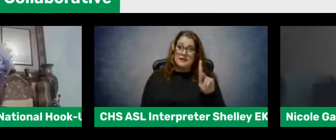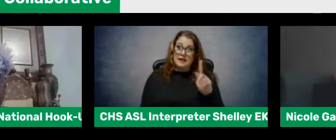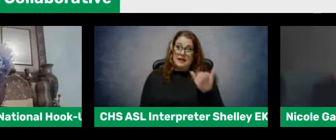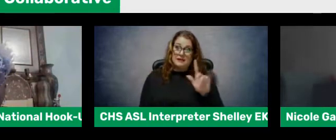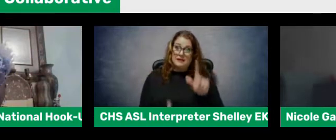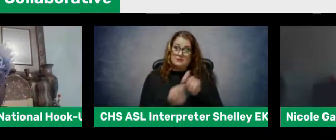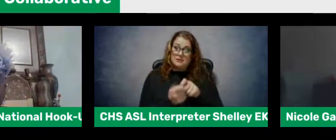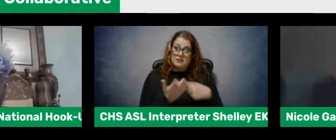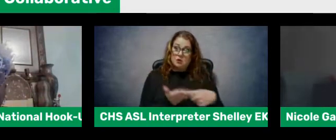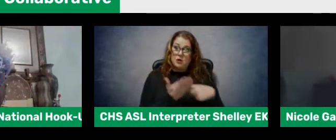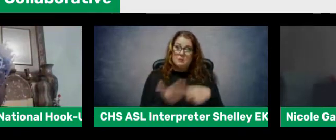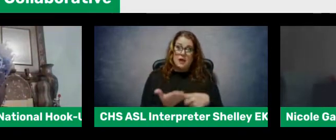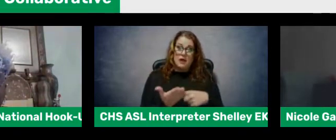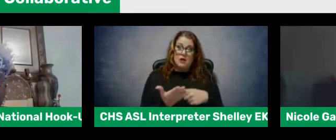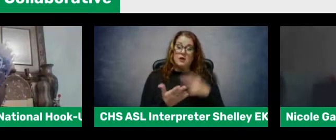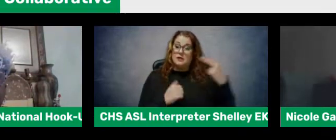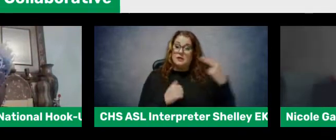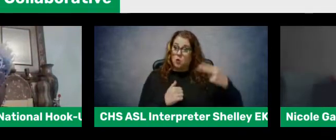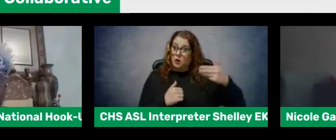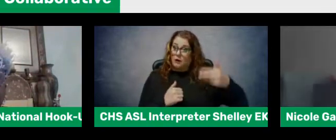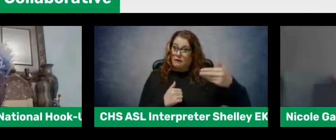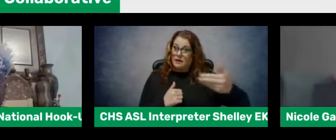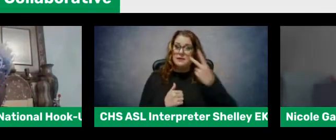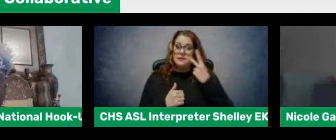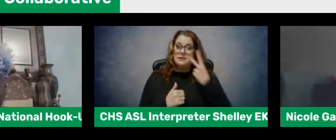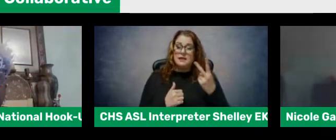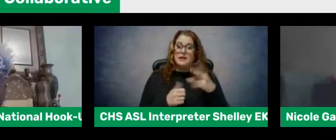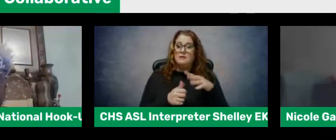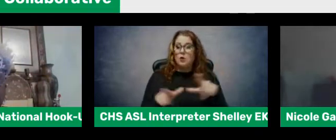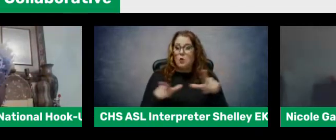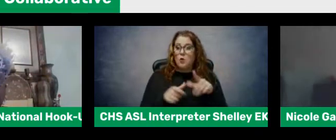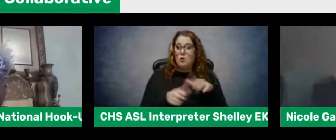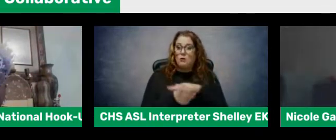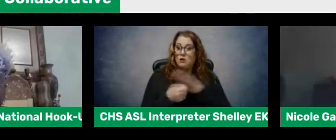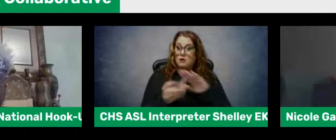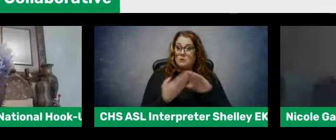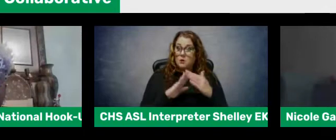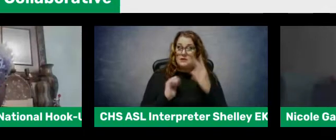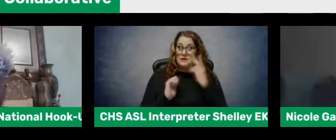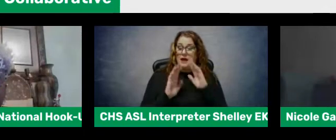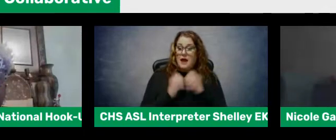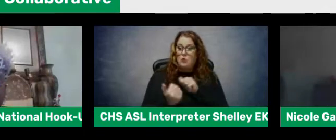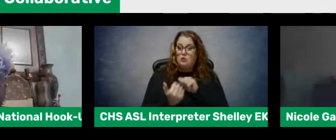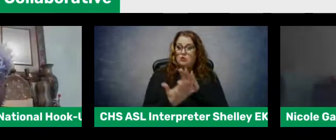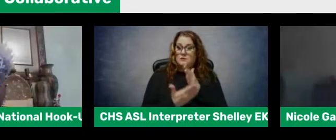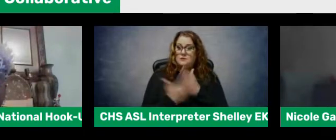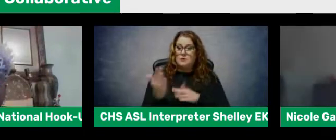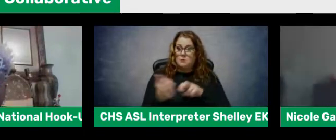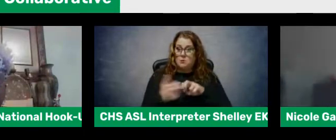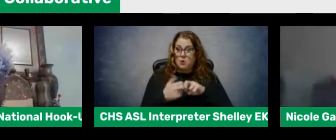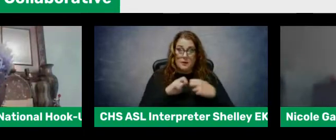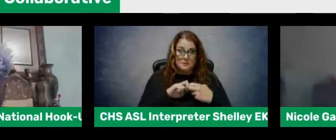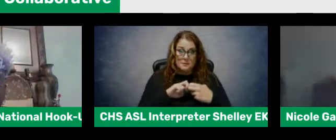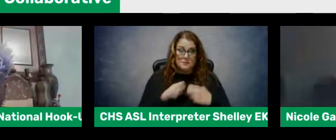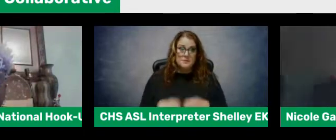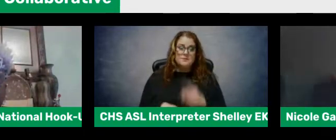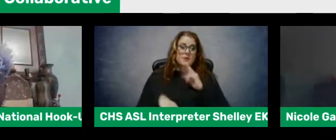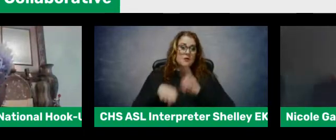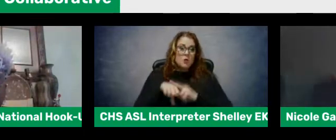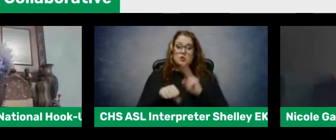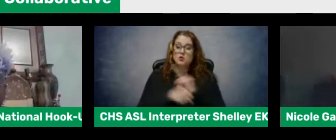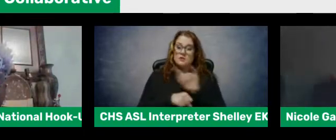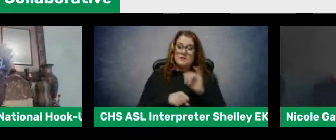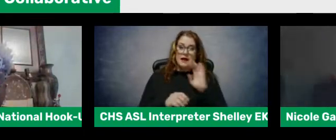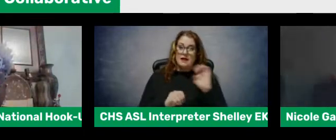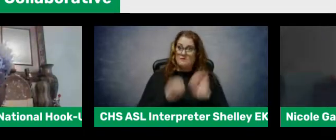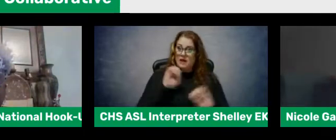talking about historically, and looking at the built community in terms of how we can actually address some of these problems. And of course, using that